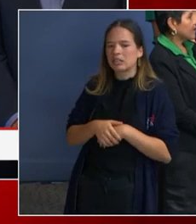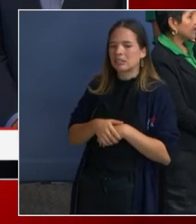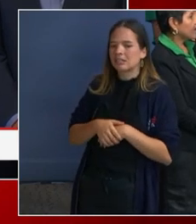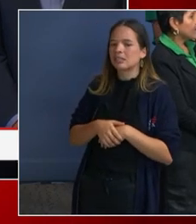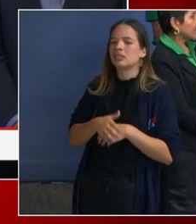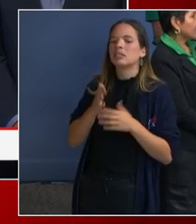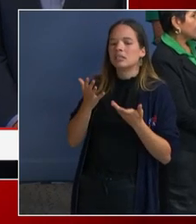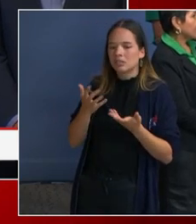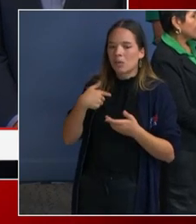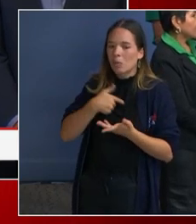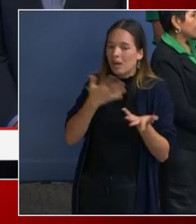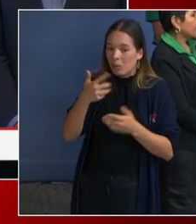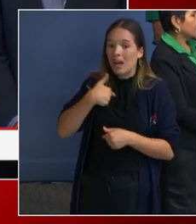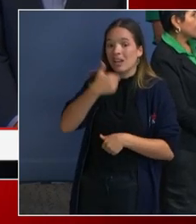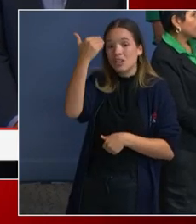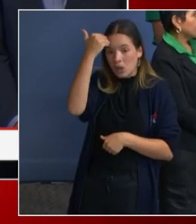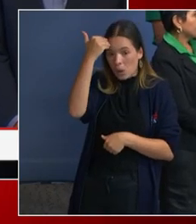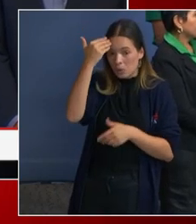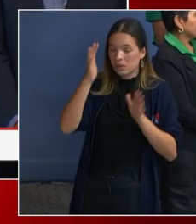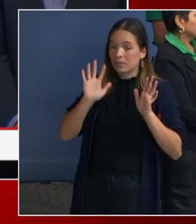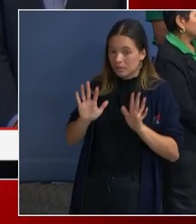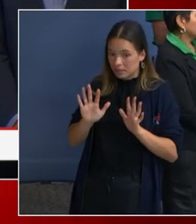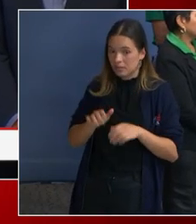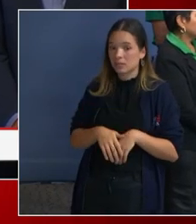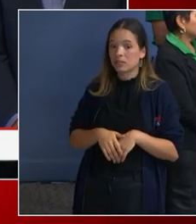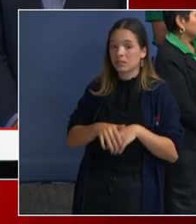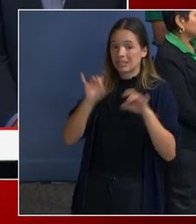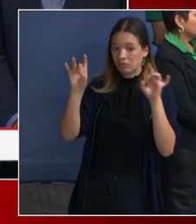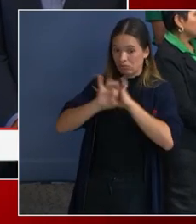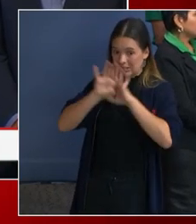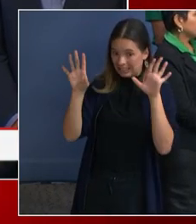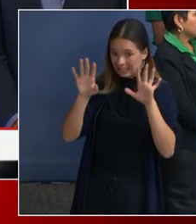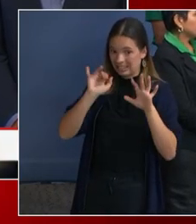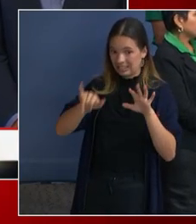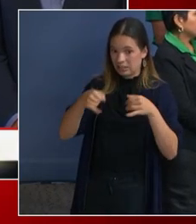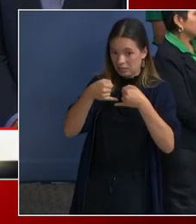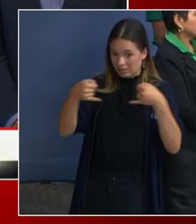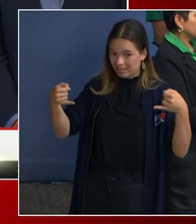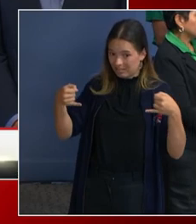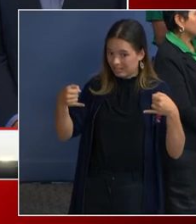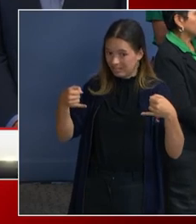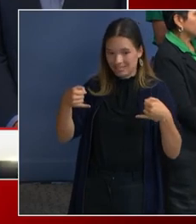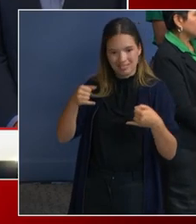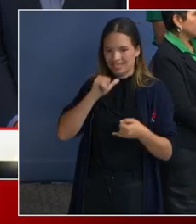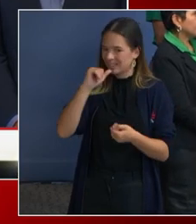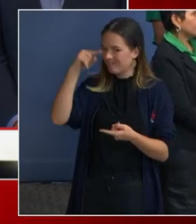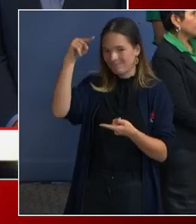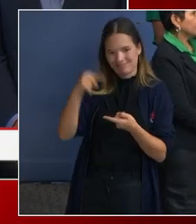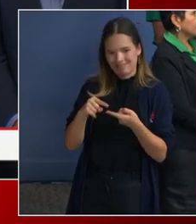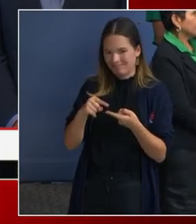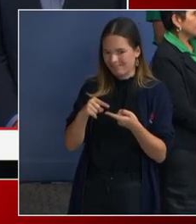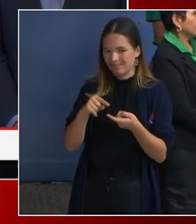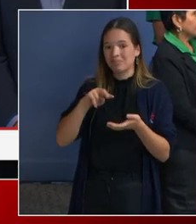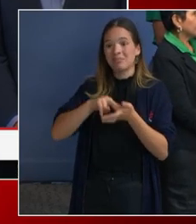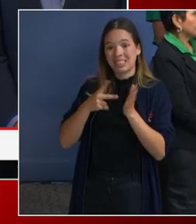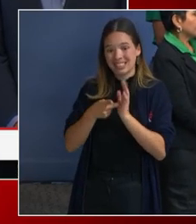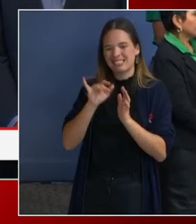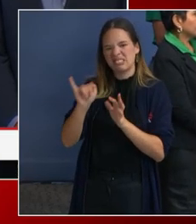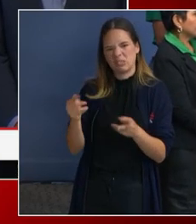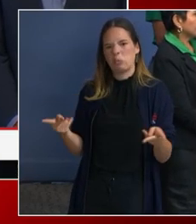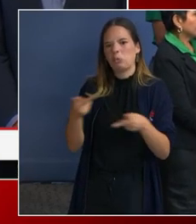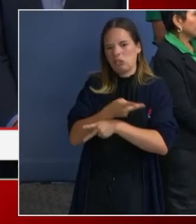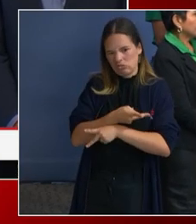know, is that the crisis at the border is not lessening, is getting worse. We're